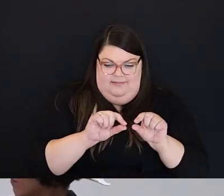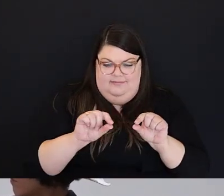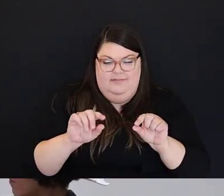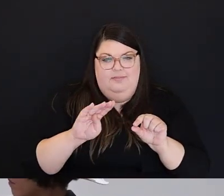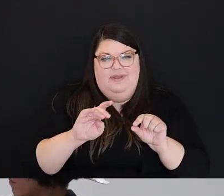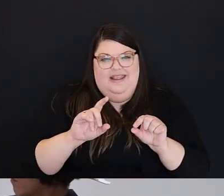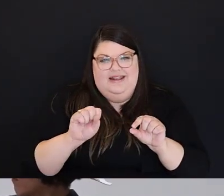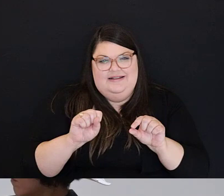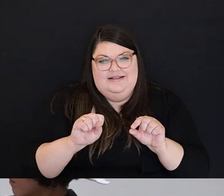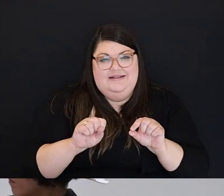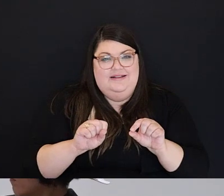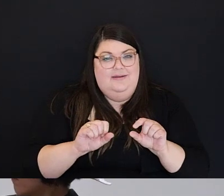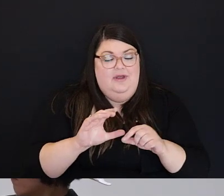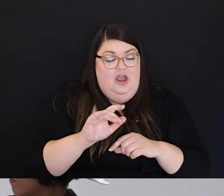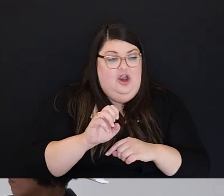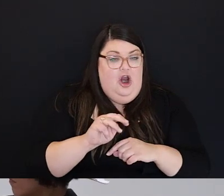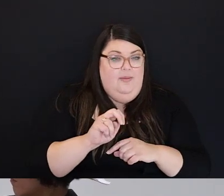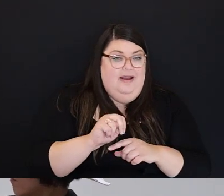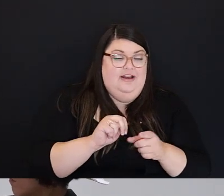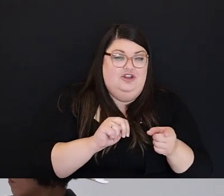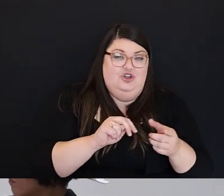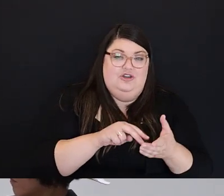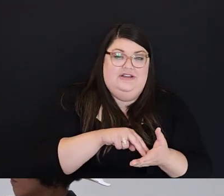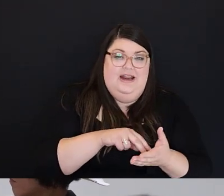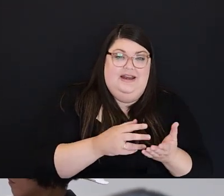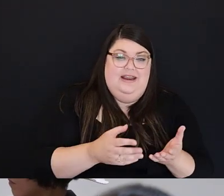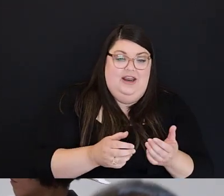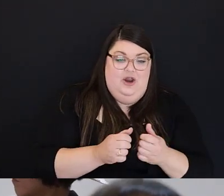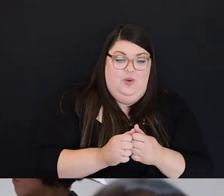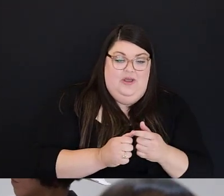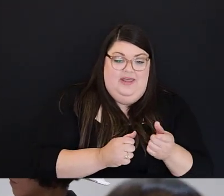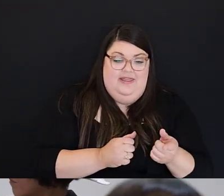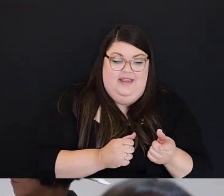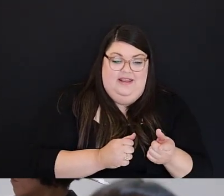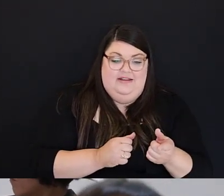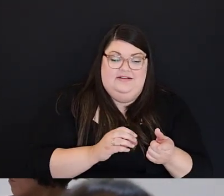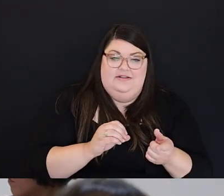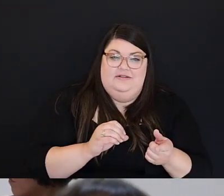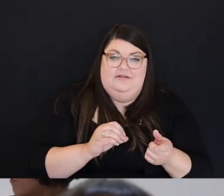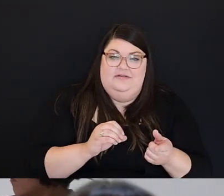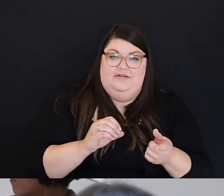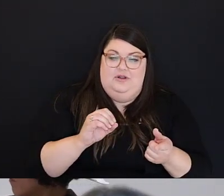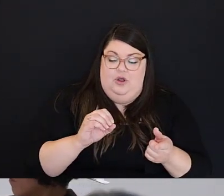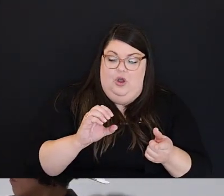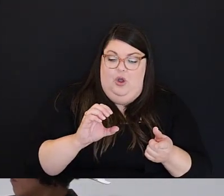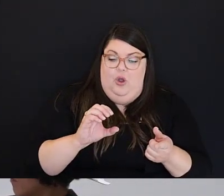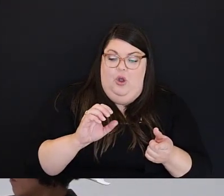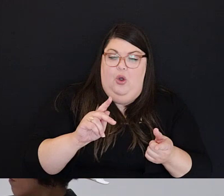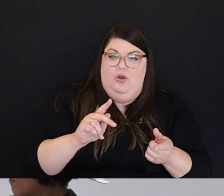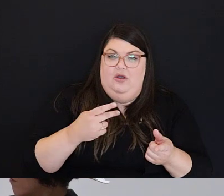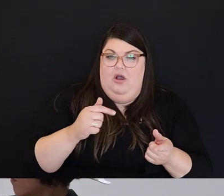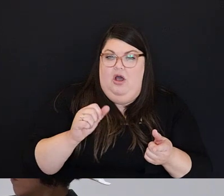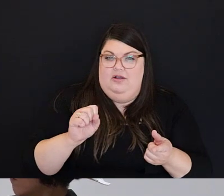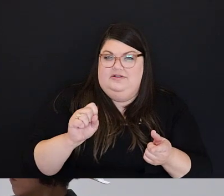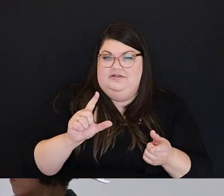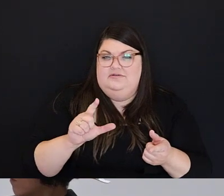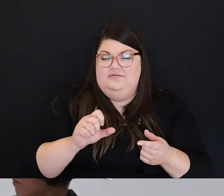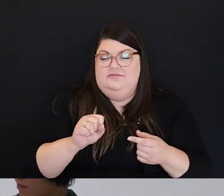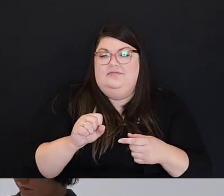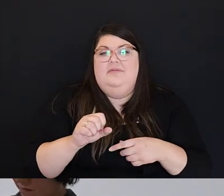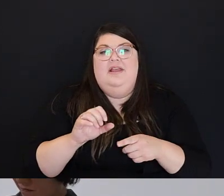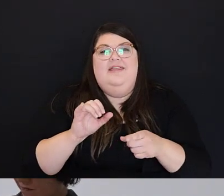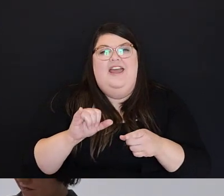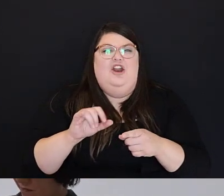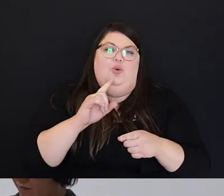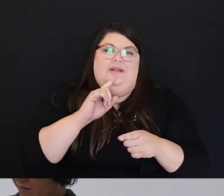you're here and you're standing up here with these oak galls, which are made from oak galls are like tree scabs that kind of